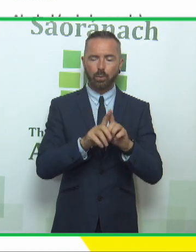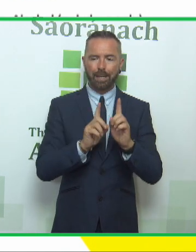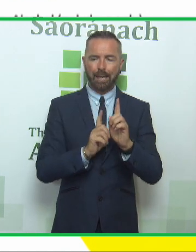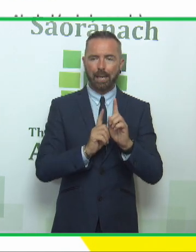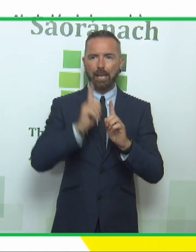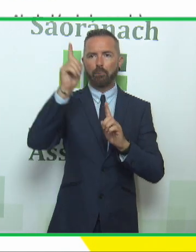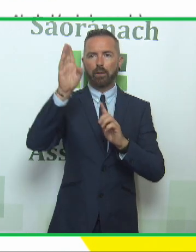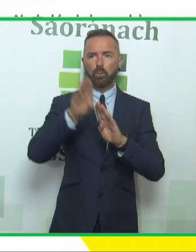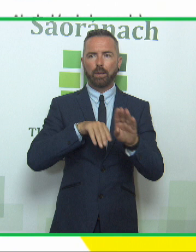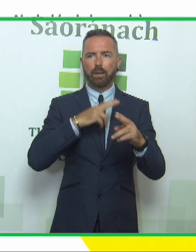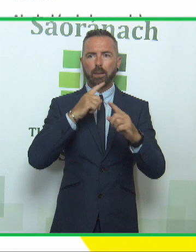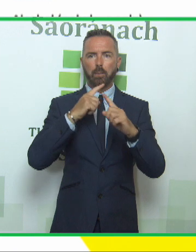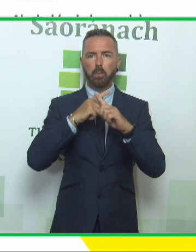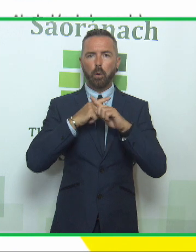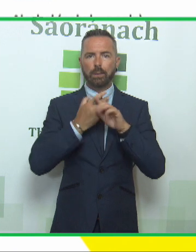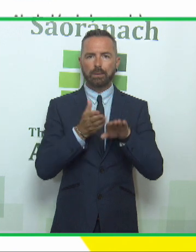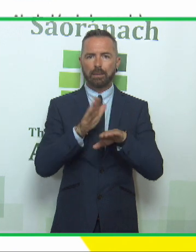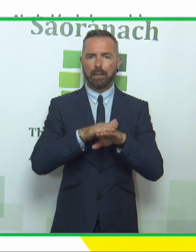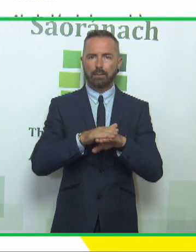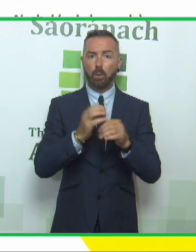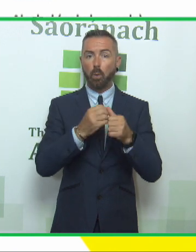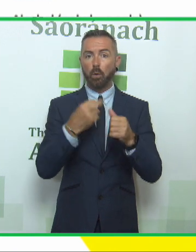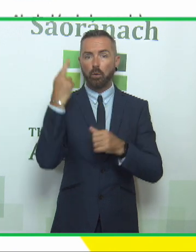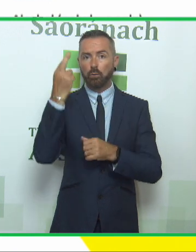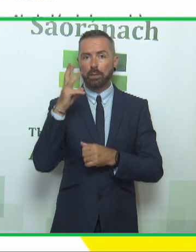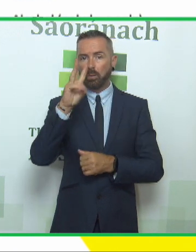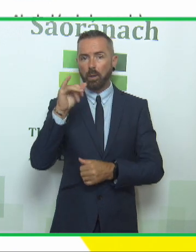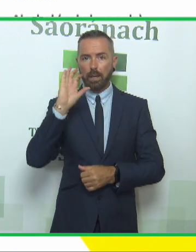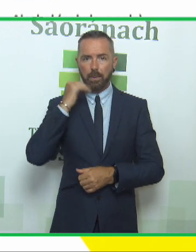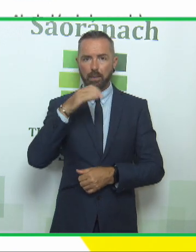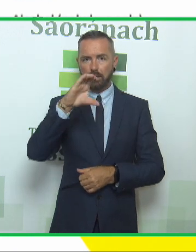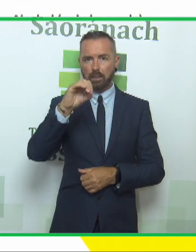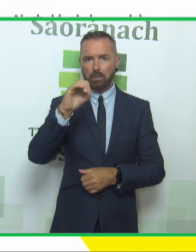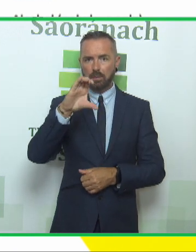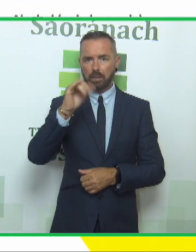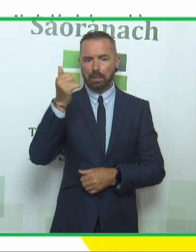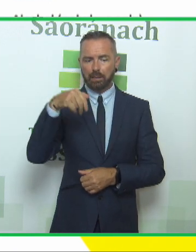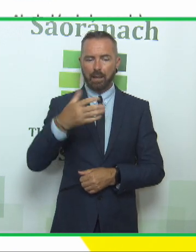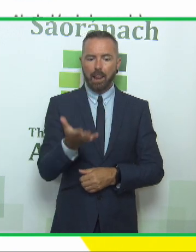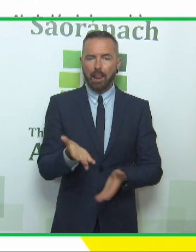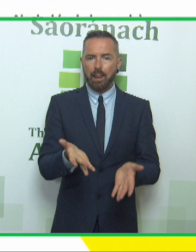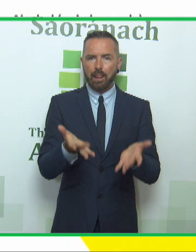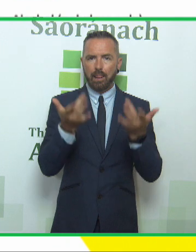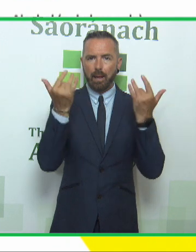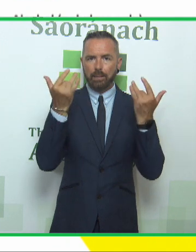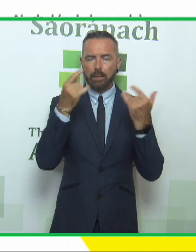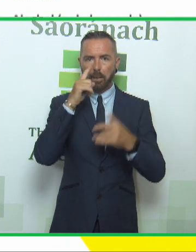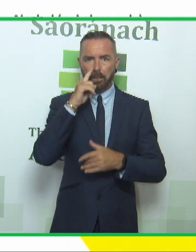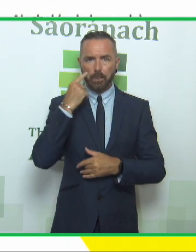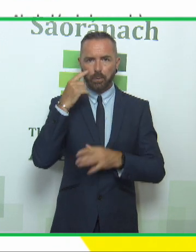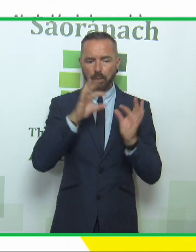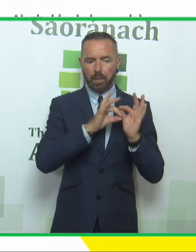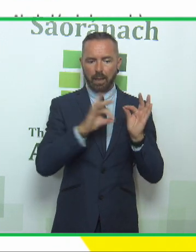in Ireland. And one of the other reasons for that is cocaine, which you can see in the light blue line there. There's been an